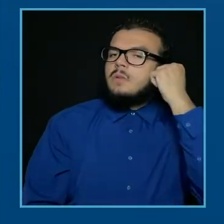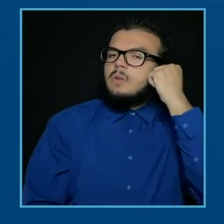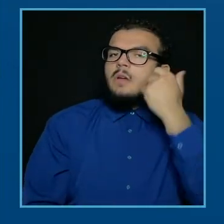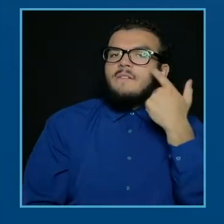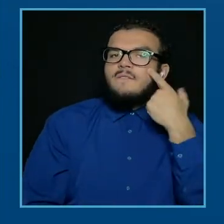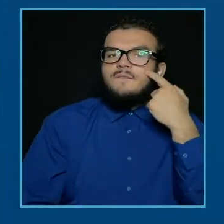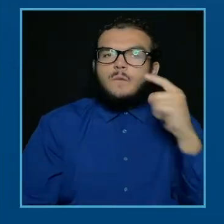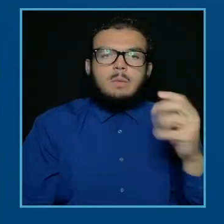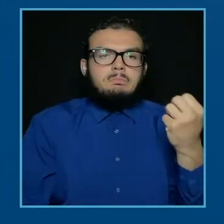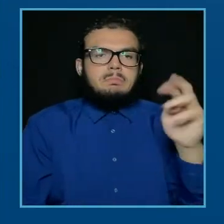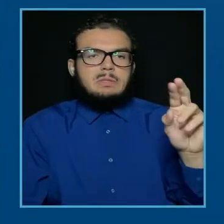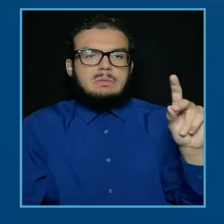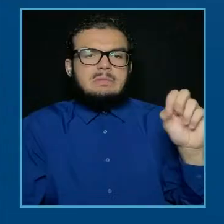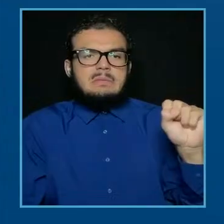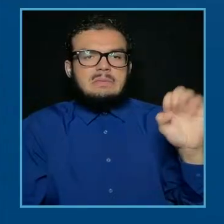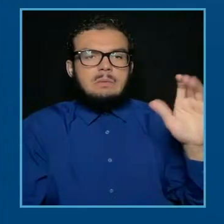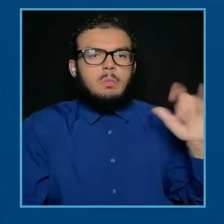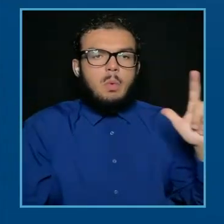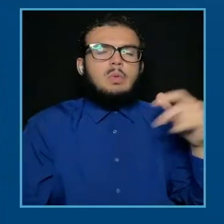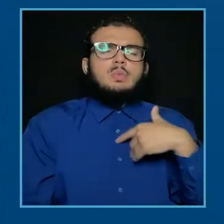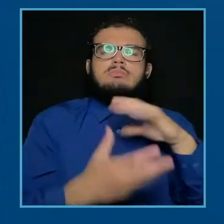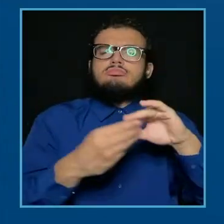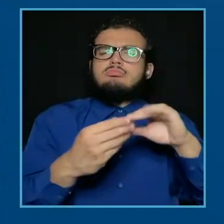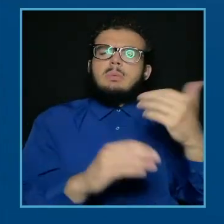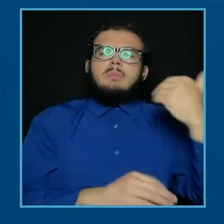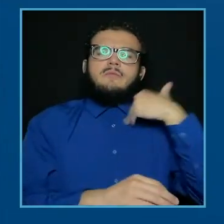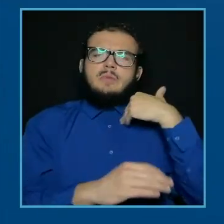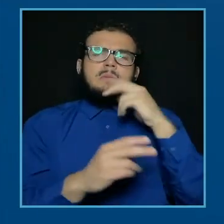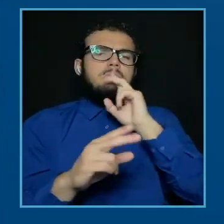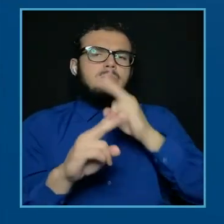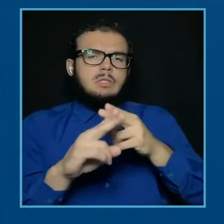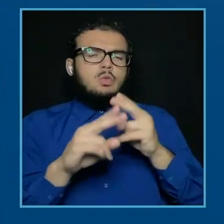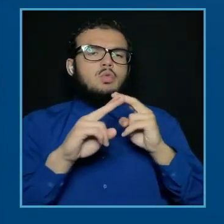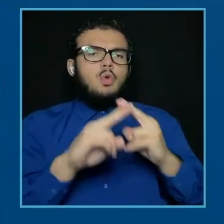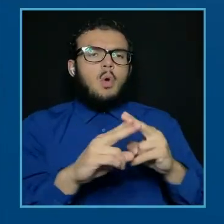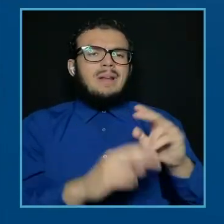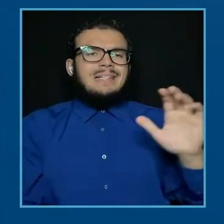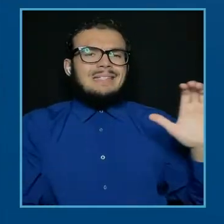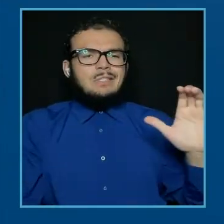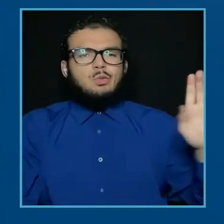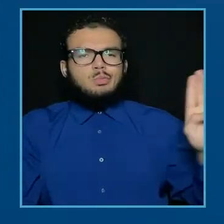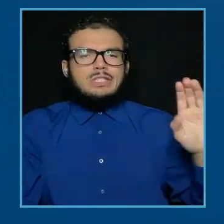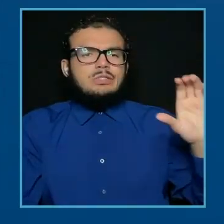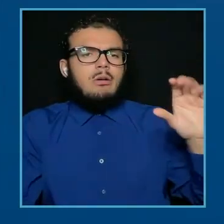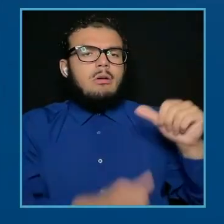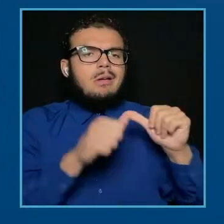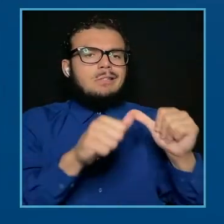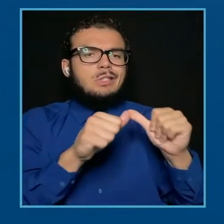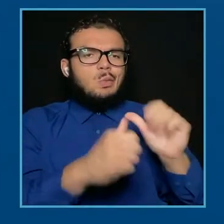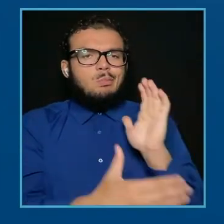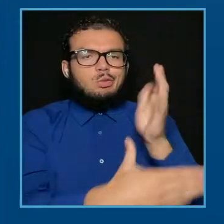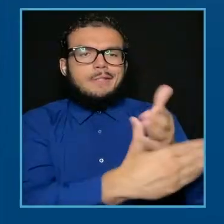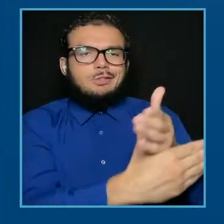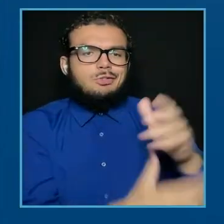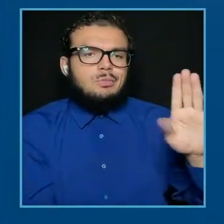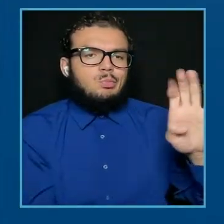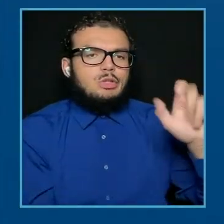Sebo. When you were talking earlier, you mentioned continual breach, and you said it again at the end,